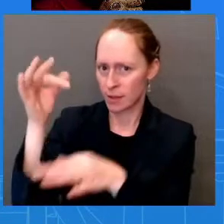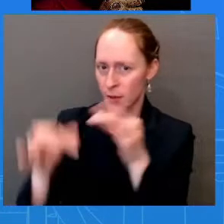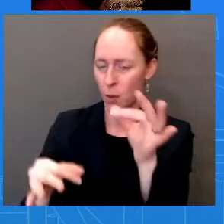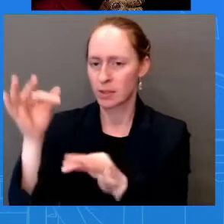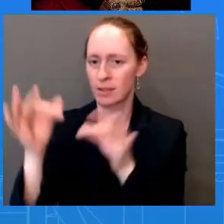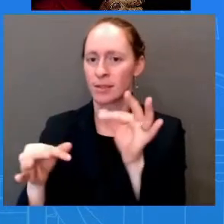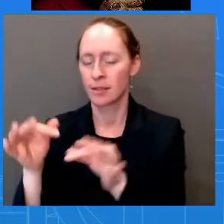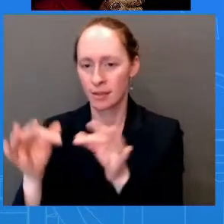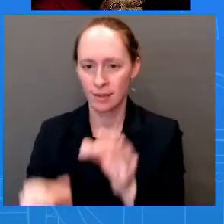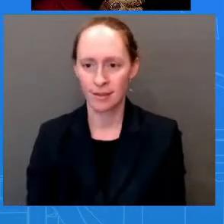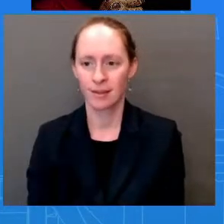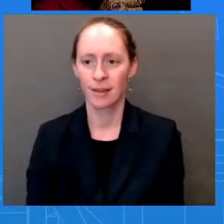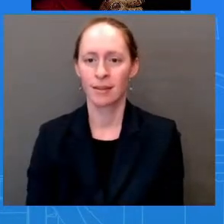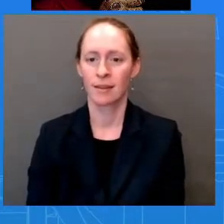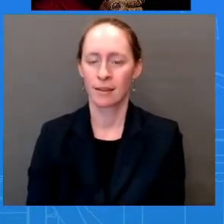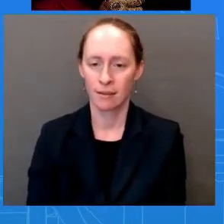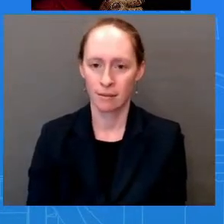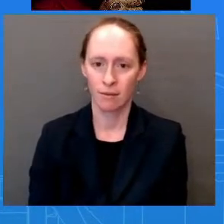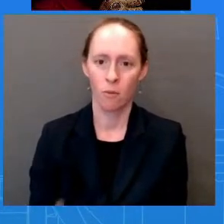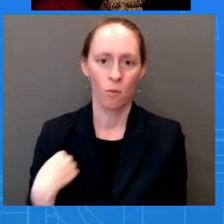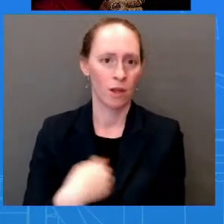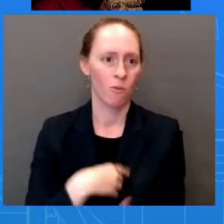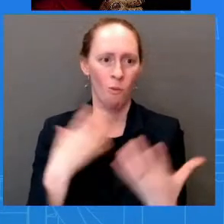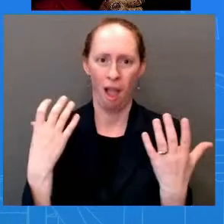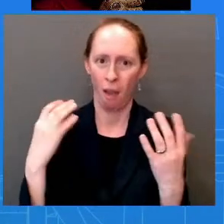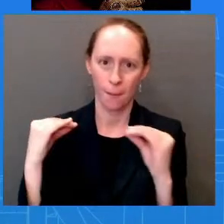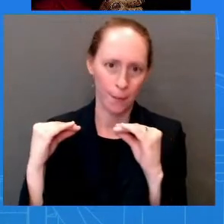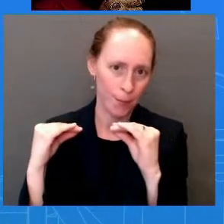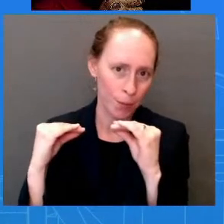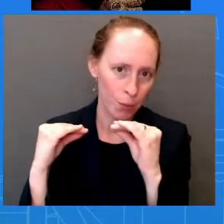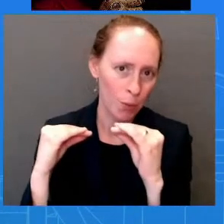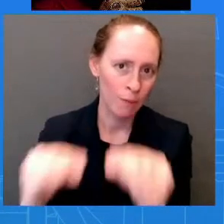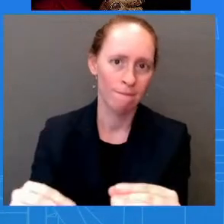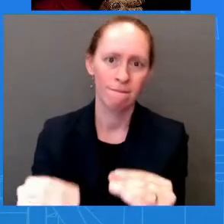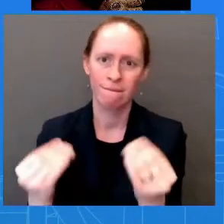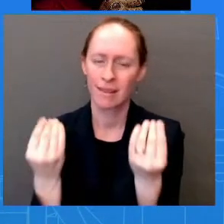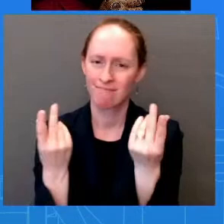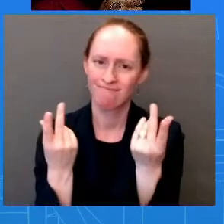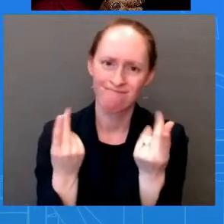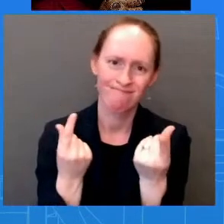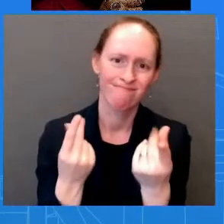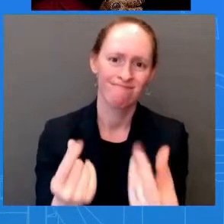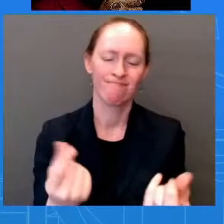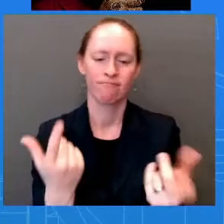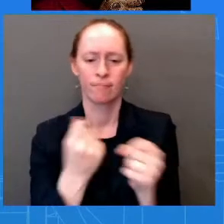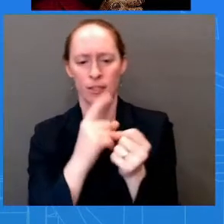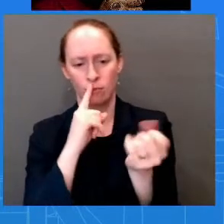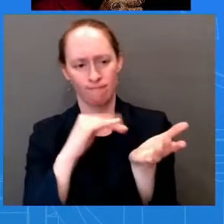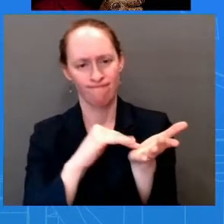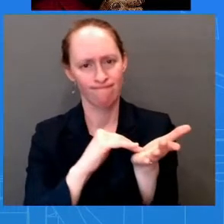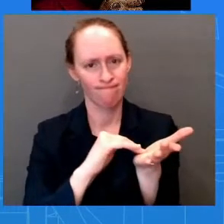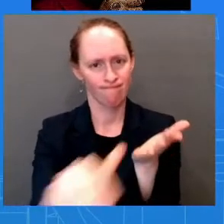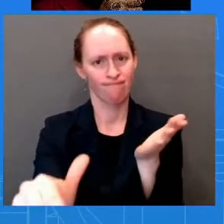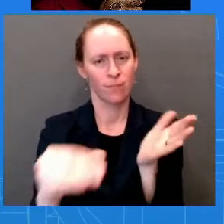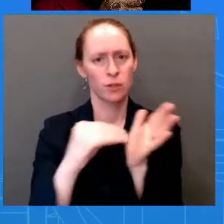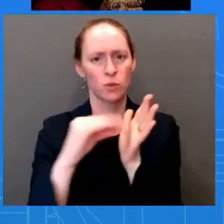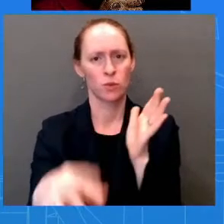quickly with making sure that the student loan relief that the president put forward, his plan, gets to